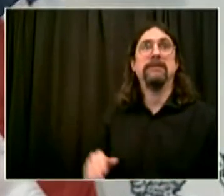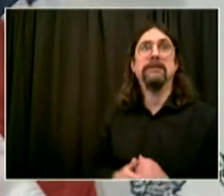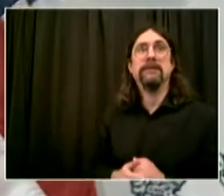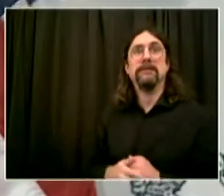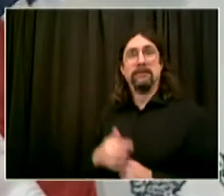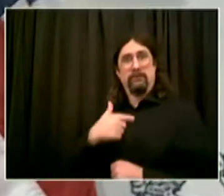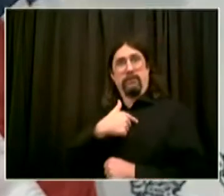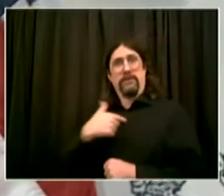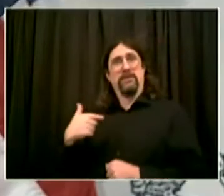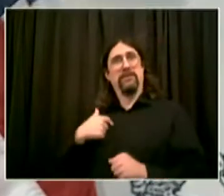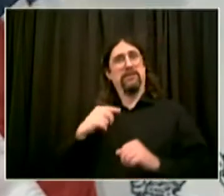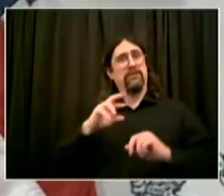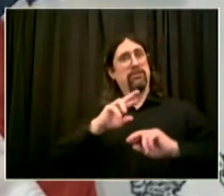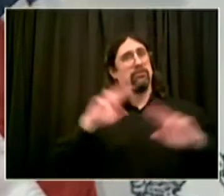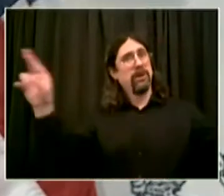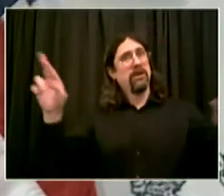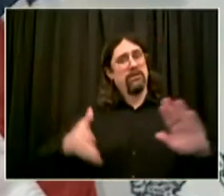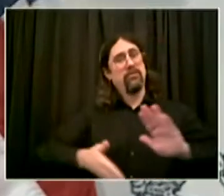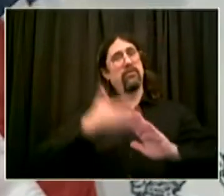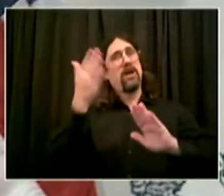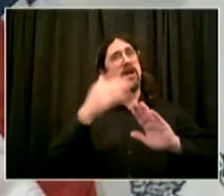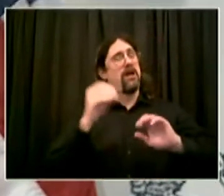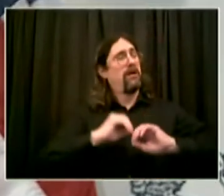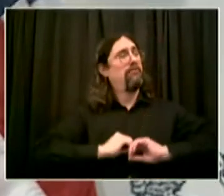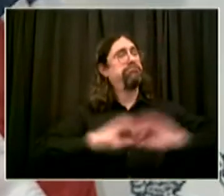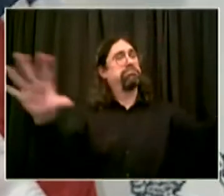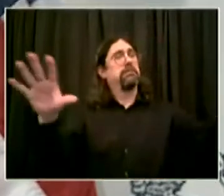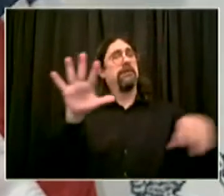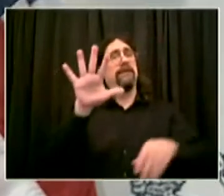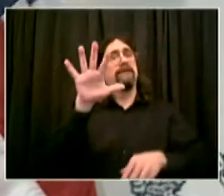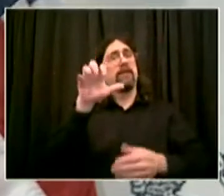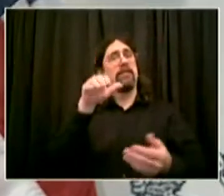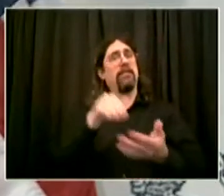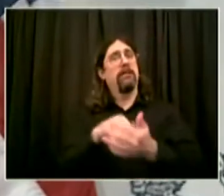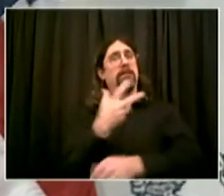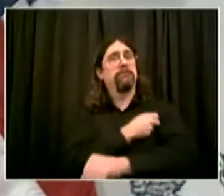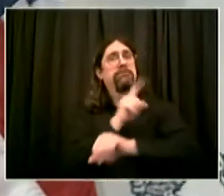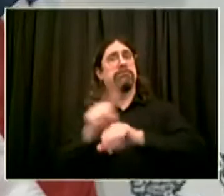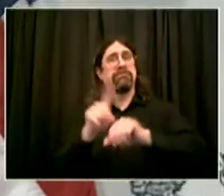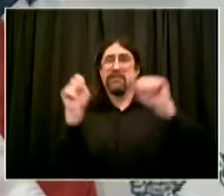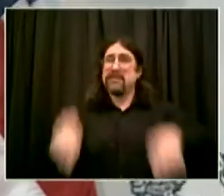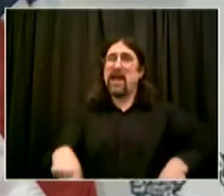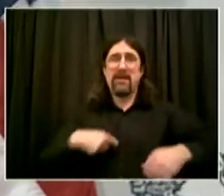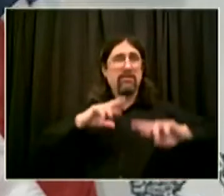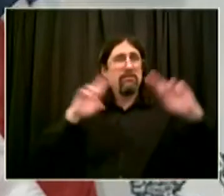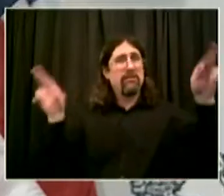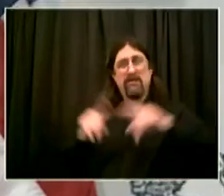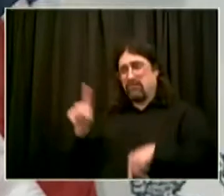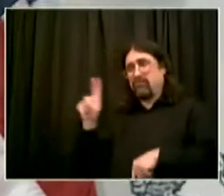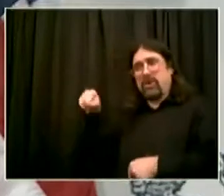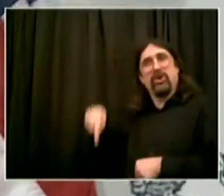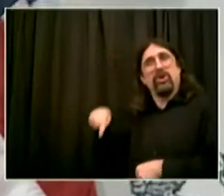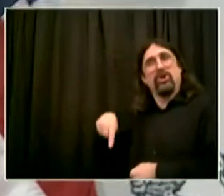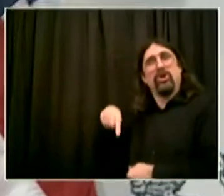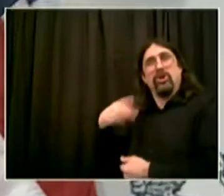in February. But we need the supply. Seen some good progress this week on the federal side. We need to see a lot more. And I'm going to keep